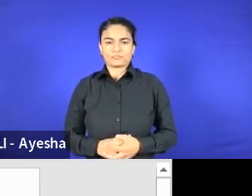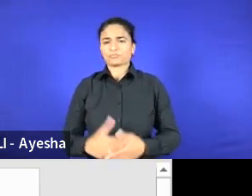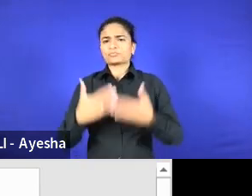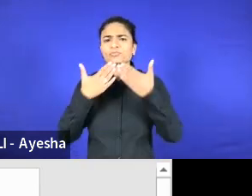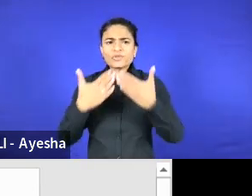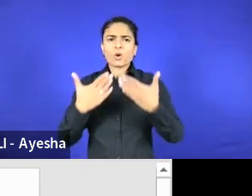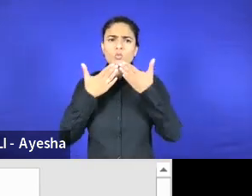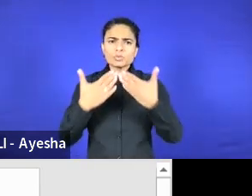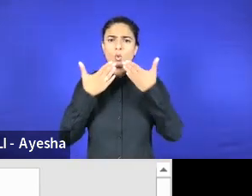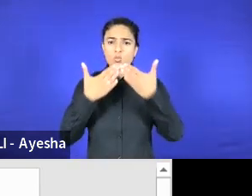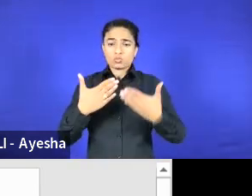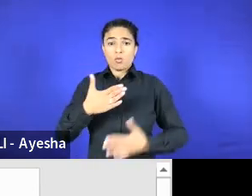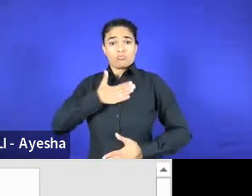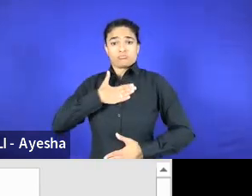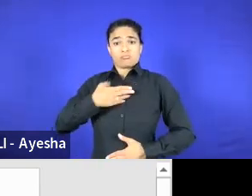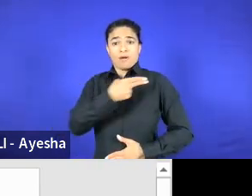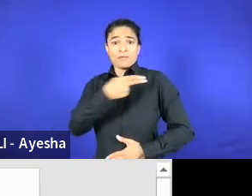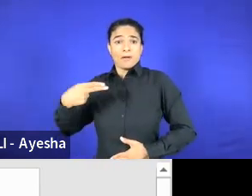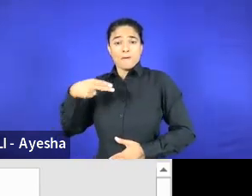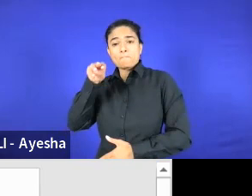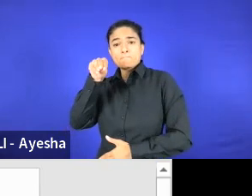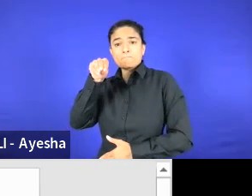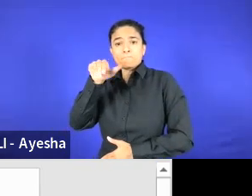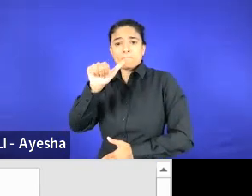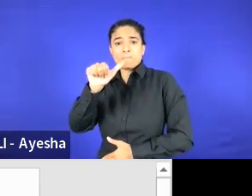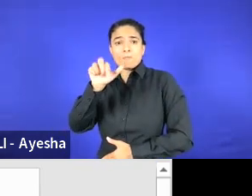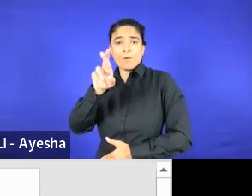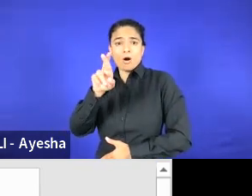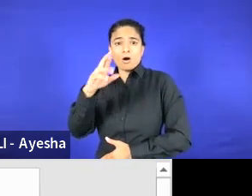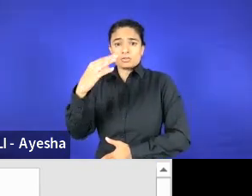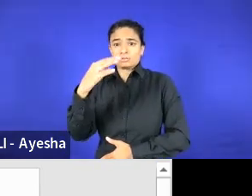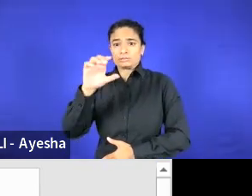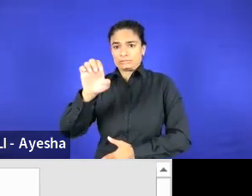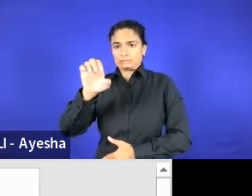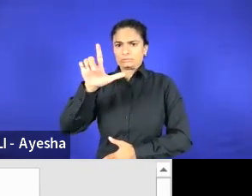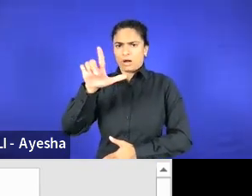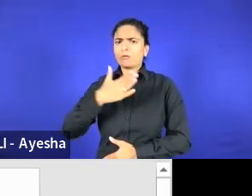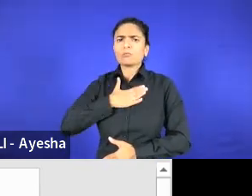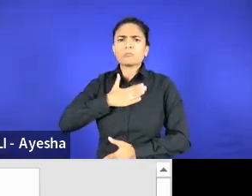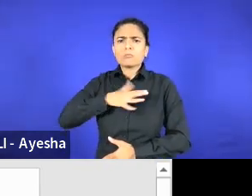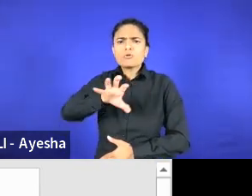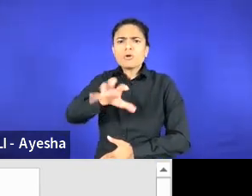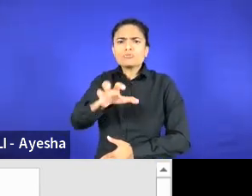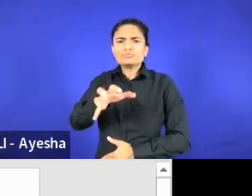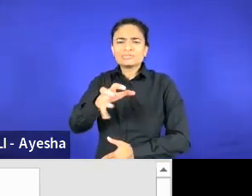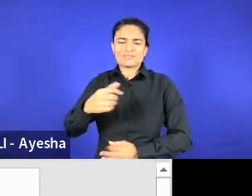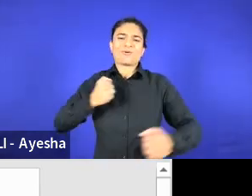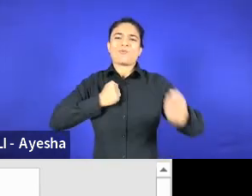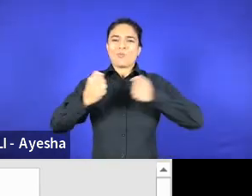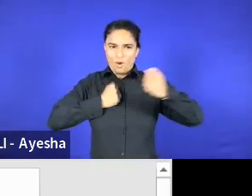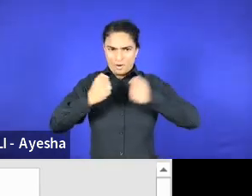Information System from Rwanda. I work at National Council of Persons with